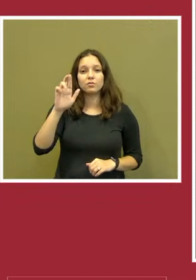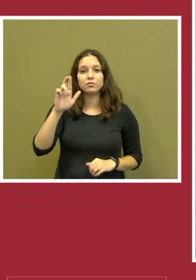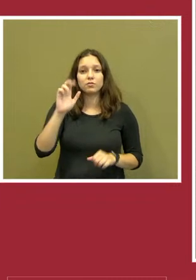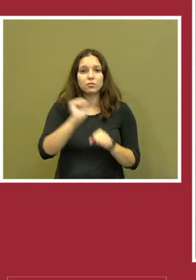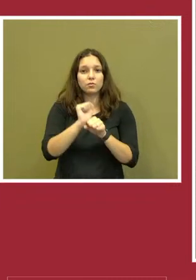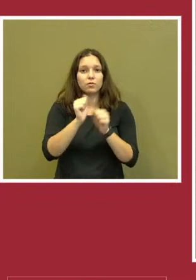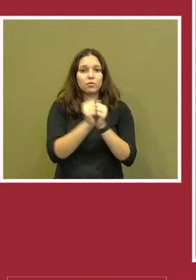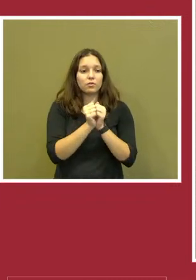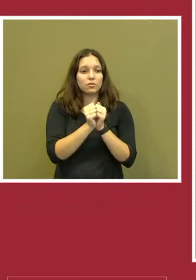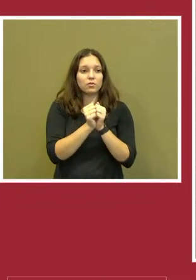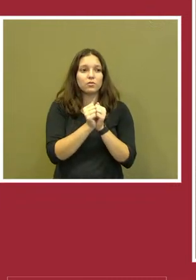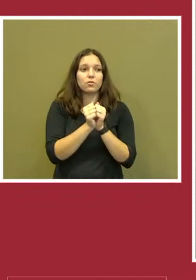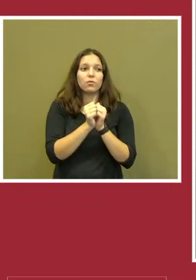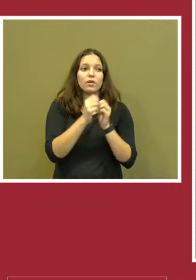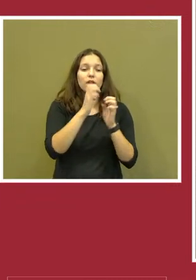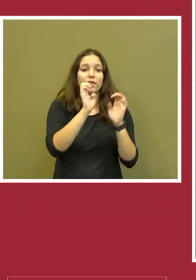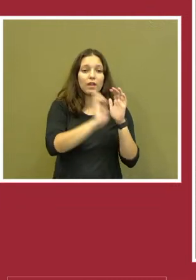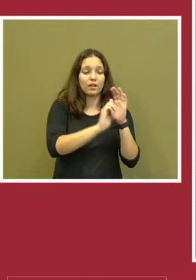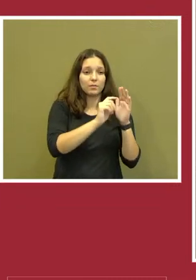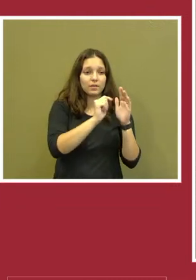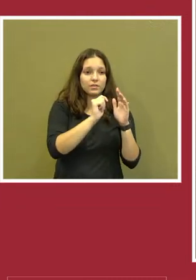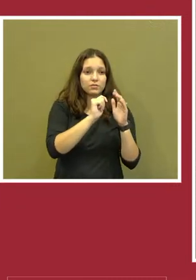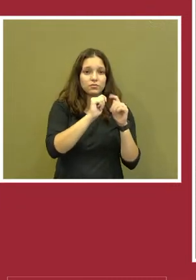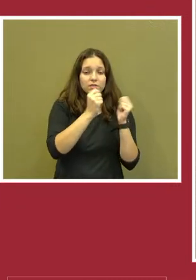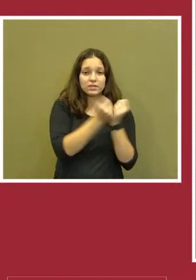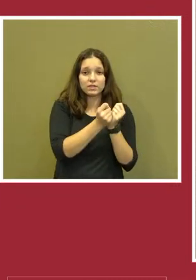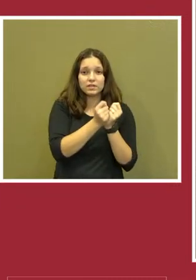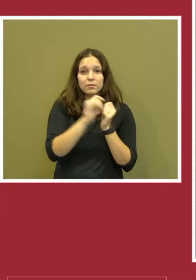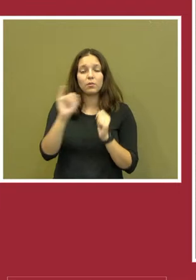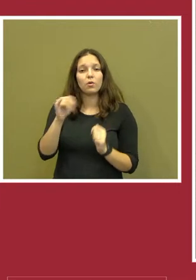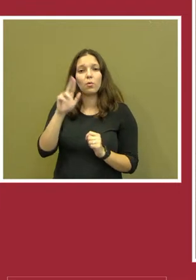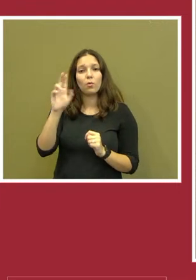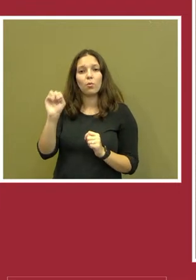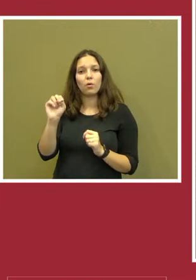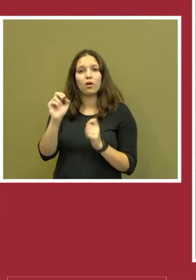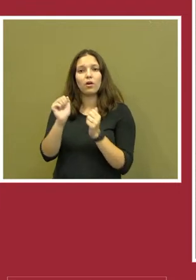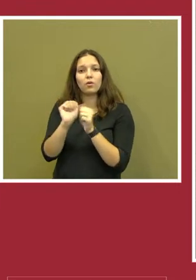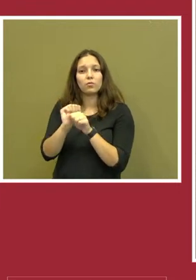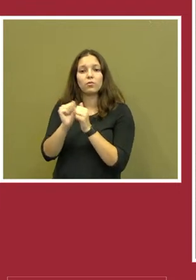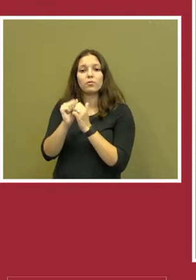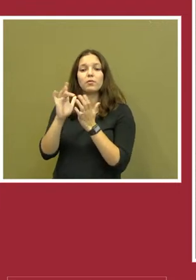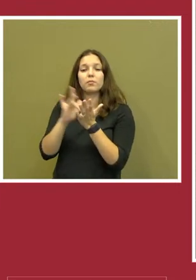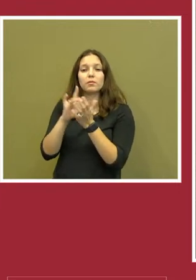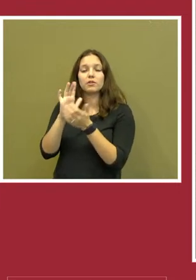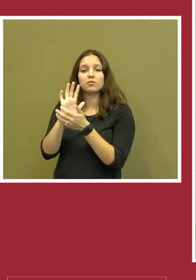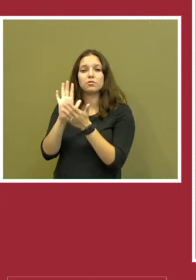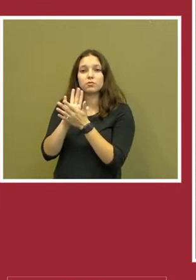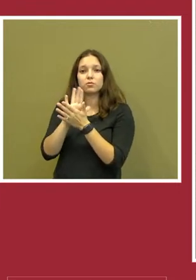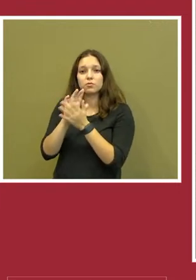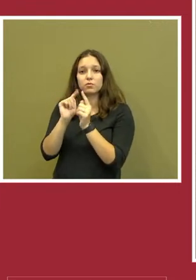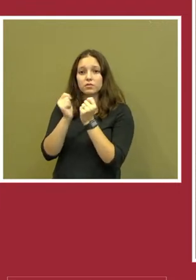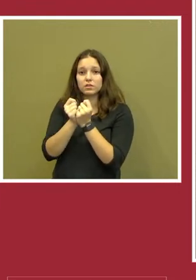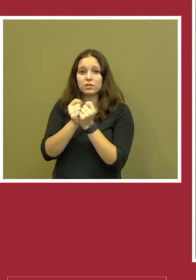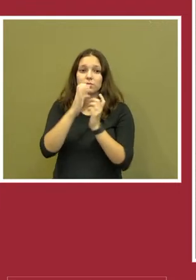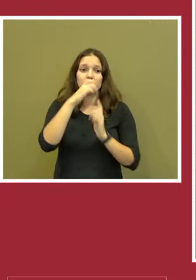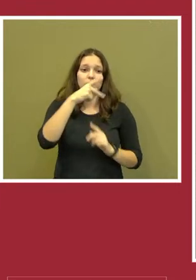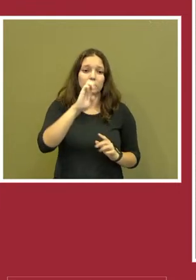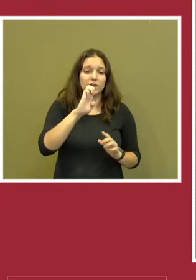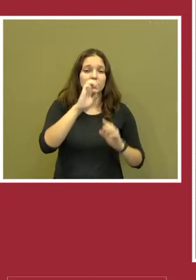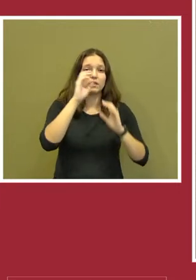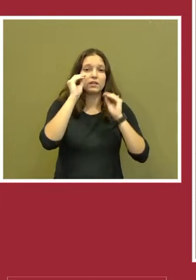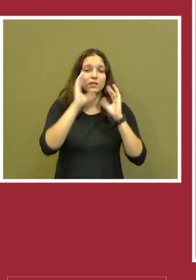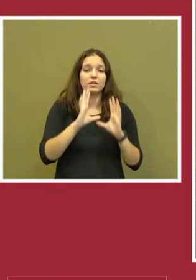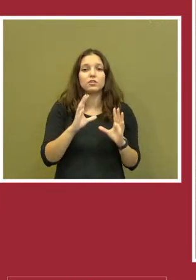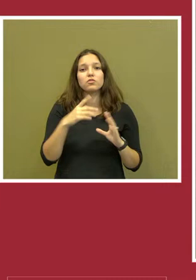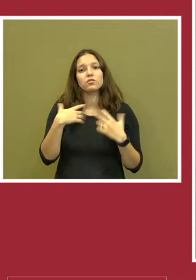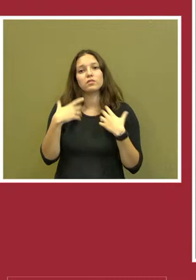Juan Quadros worked with a middle school team of administrators and health and PE teachers to find a solution that would